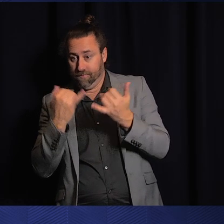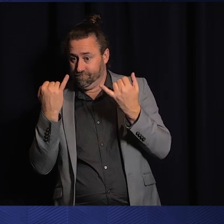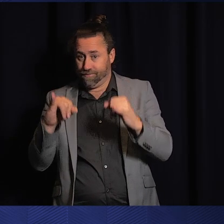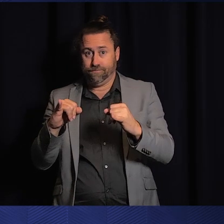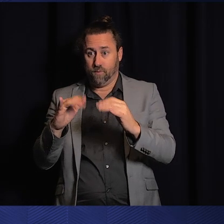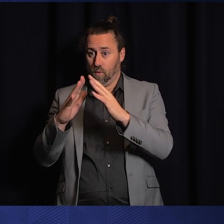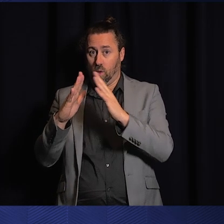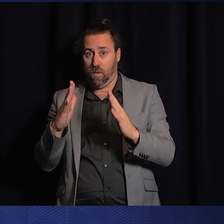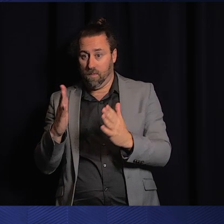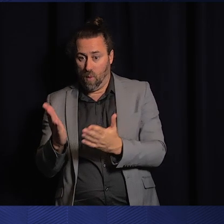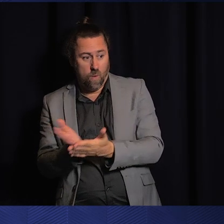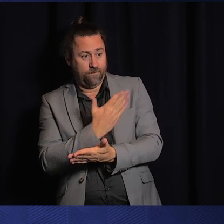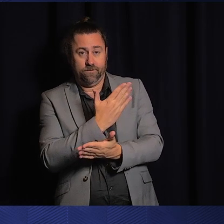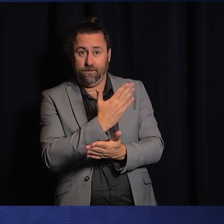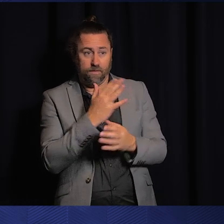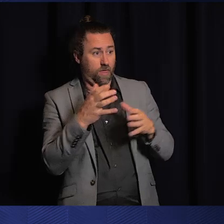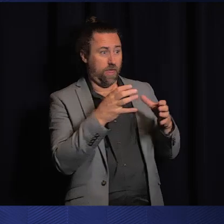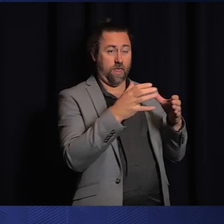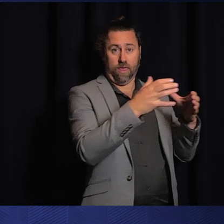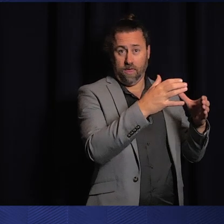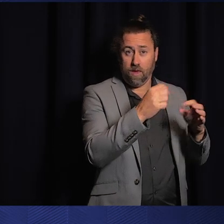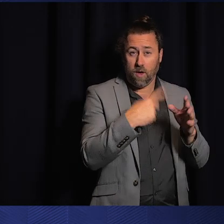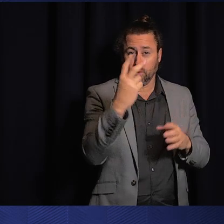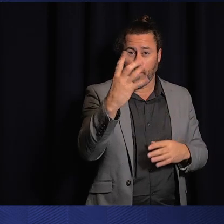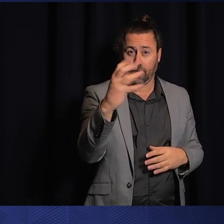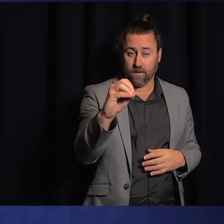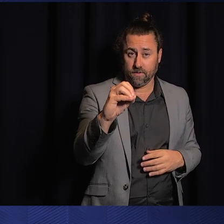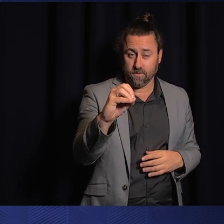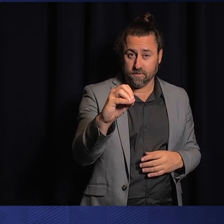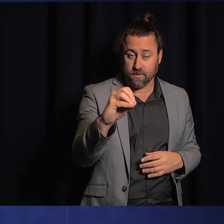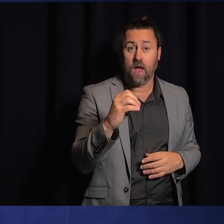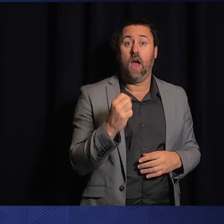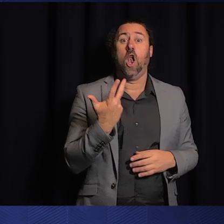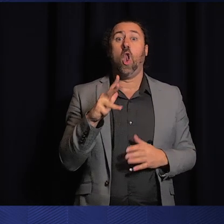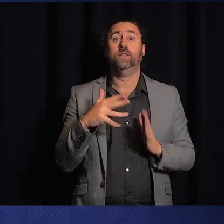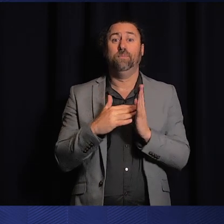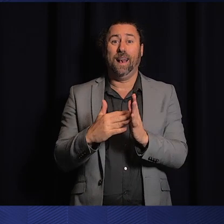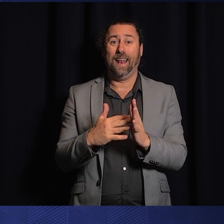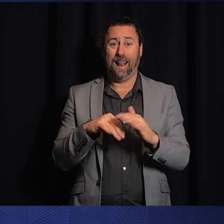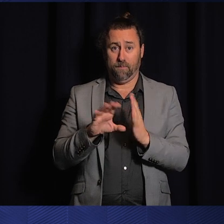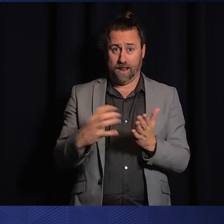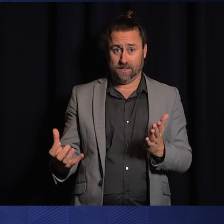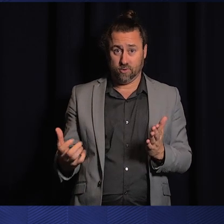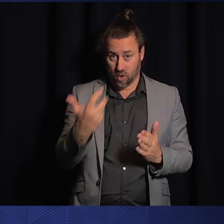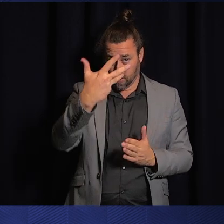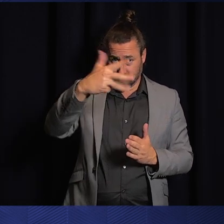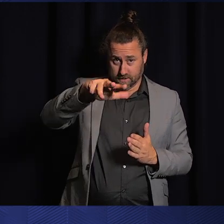by 2050. And 19 million will be displaced in Bangladesh alone.